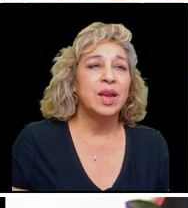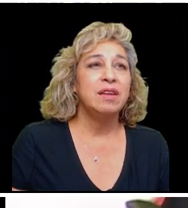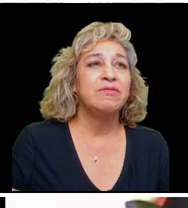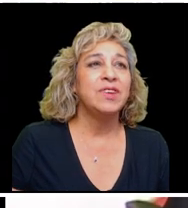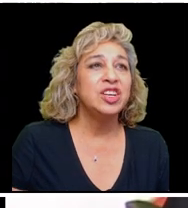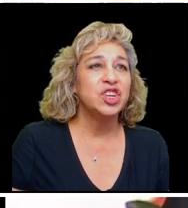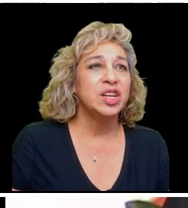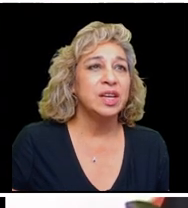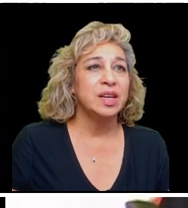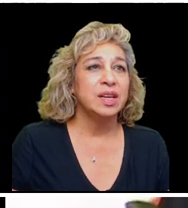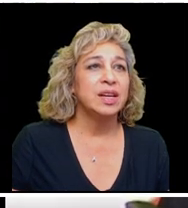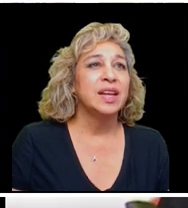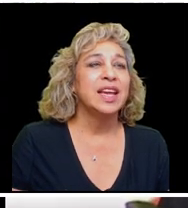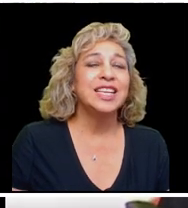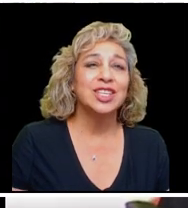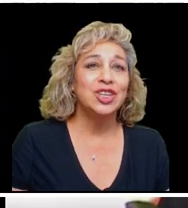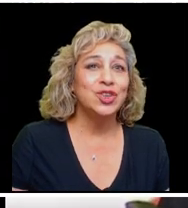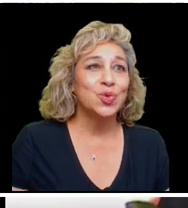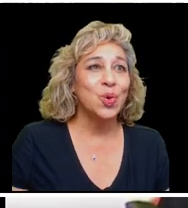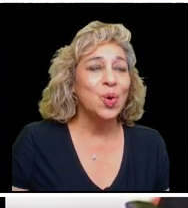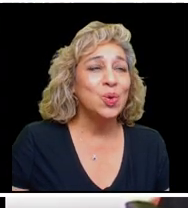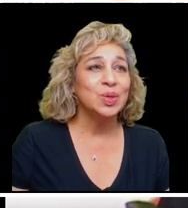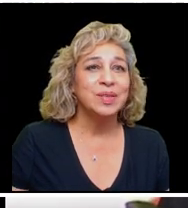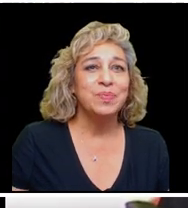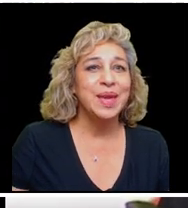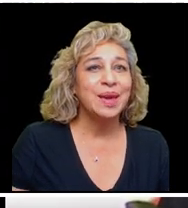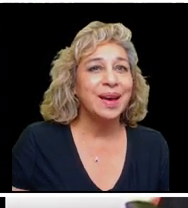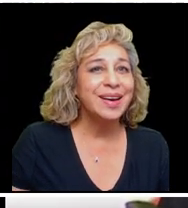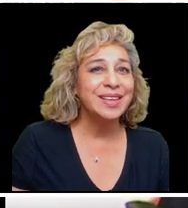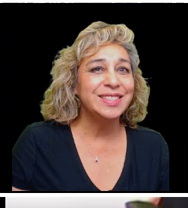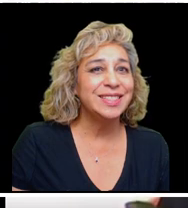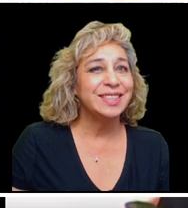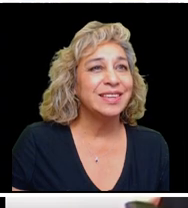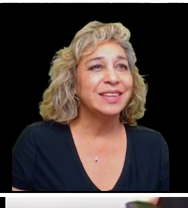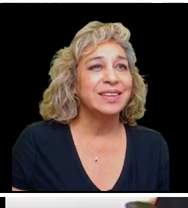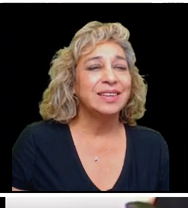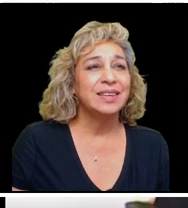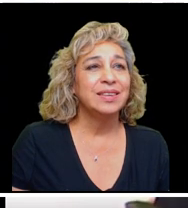inflation is controlled because